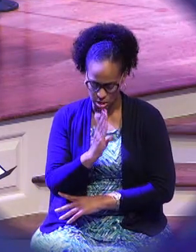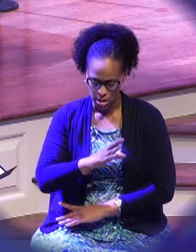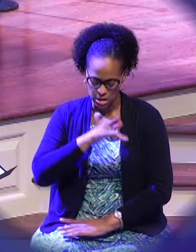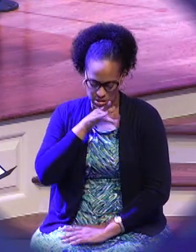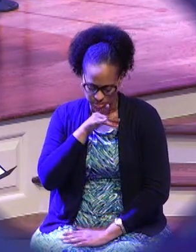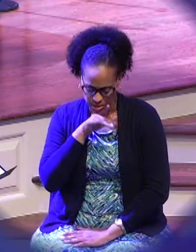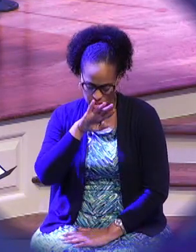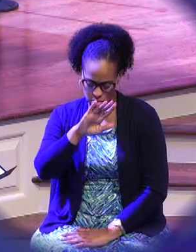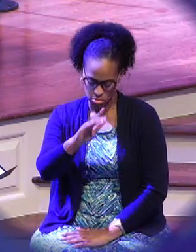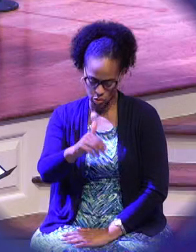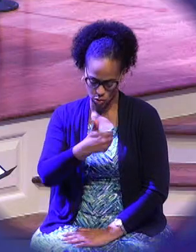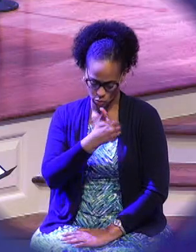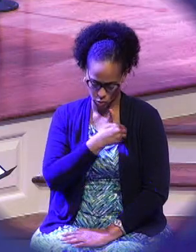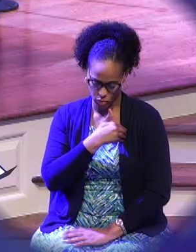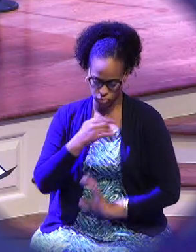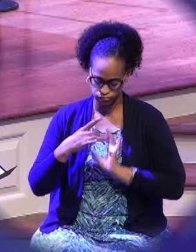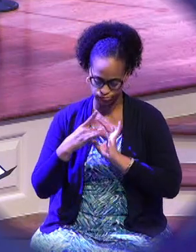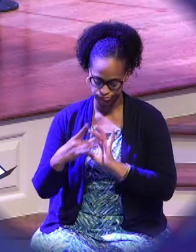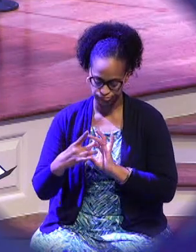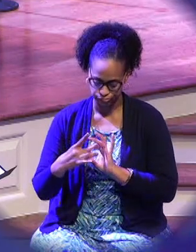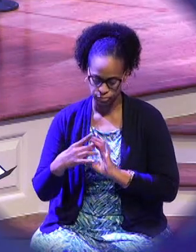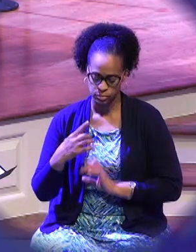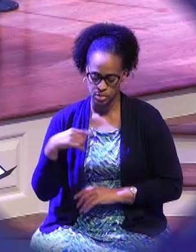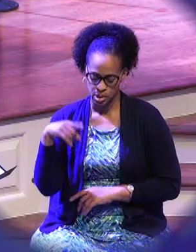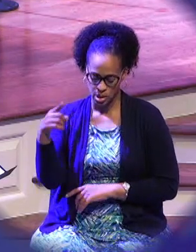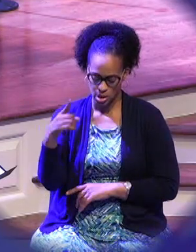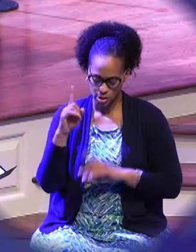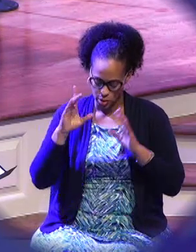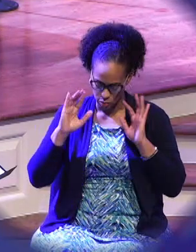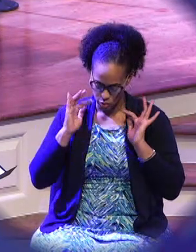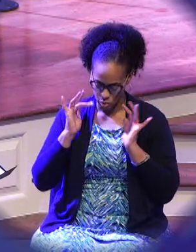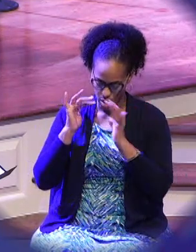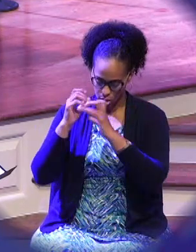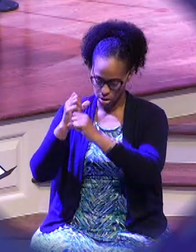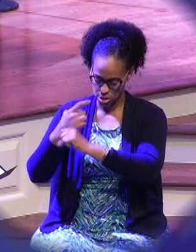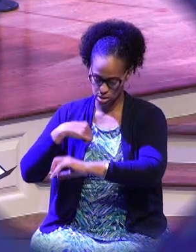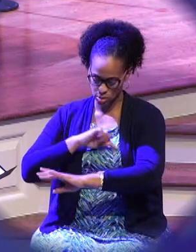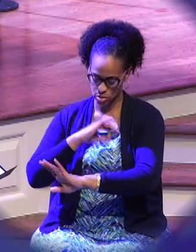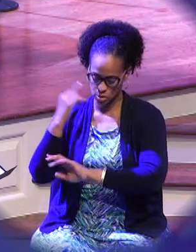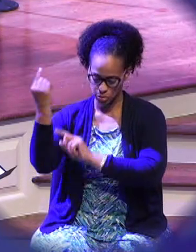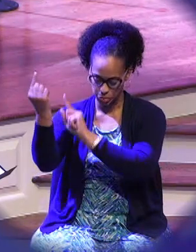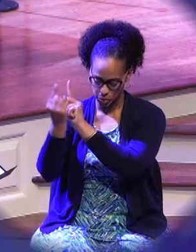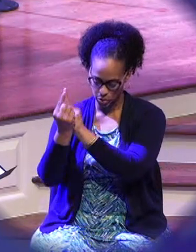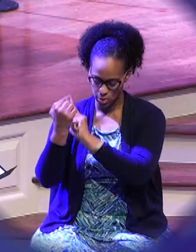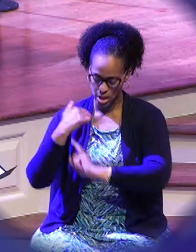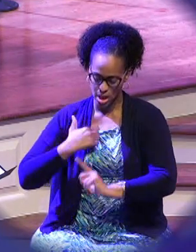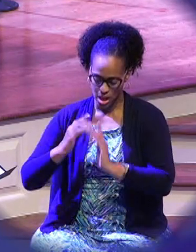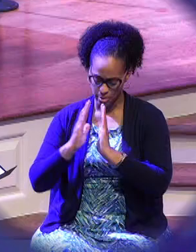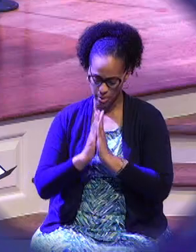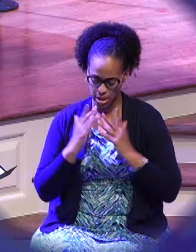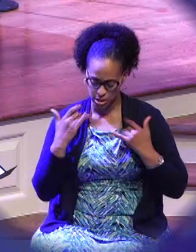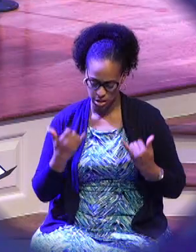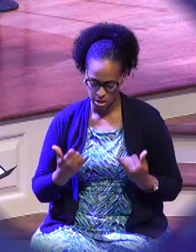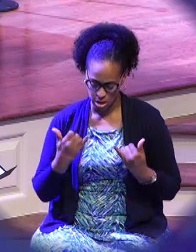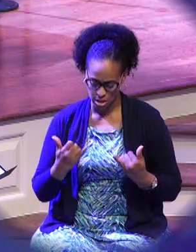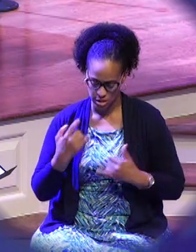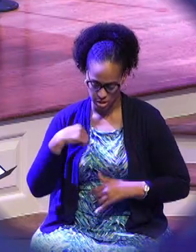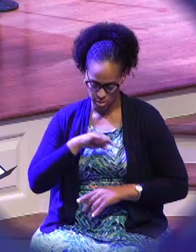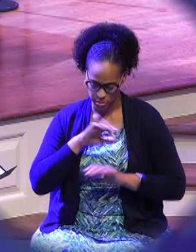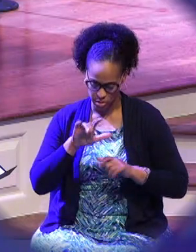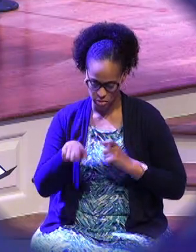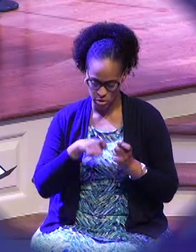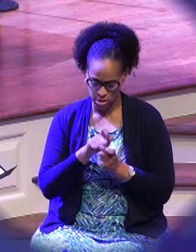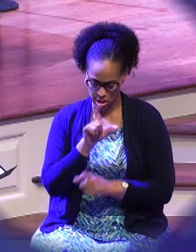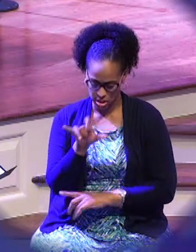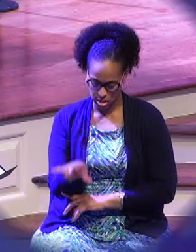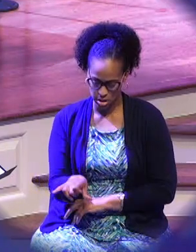speaks to our souls and it draws us to you. And I pray today it would do just that.